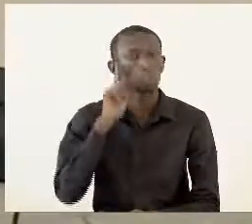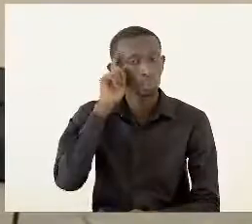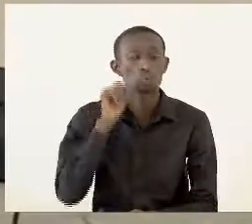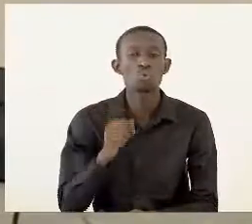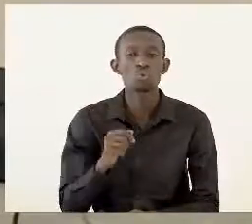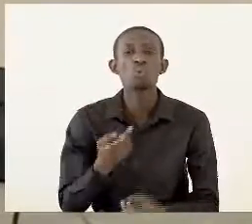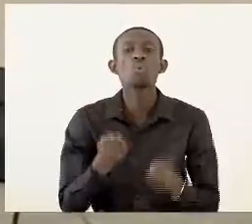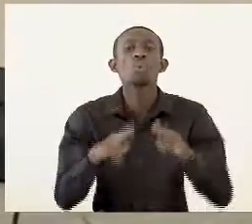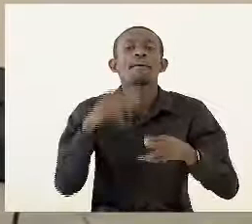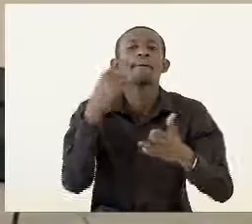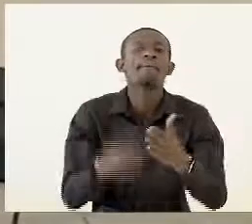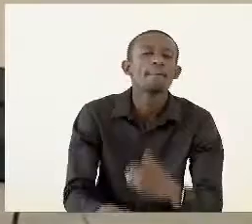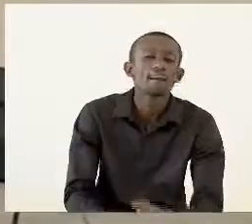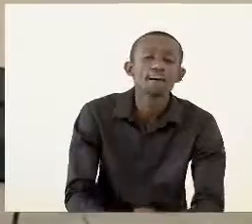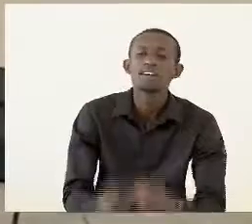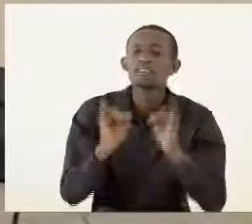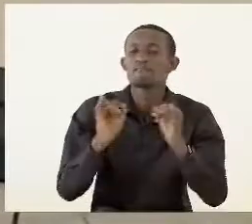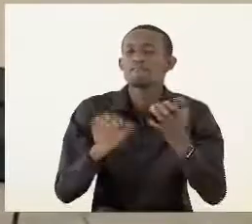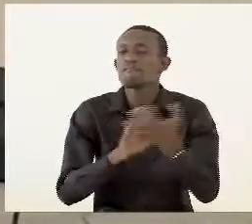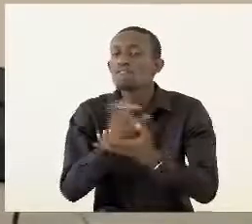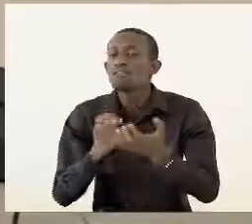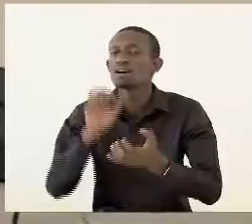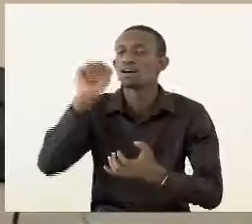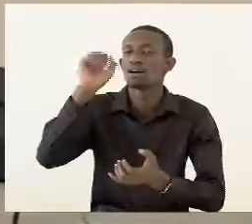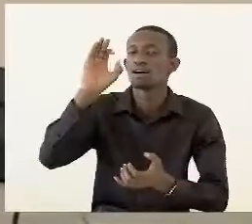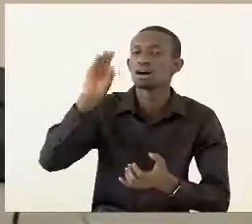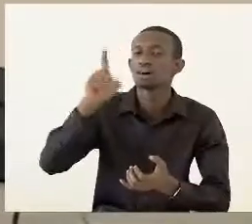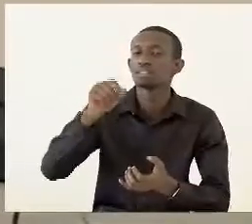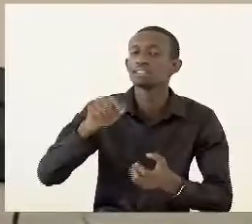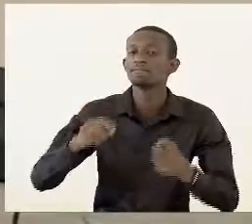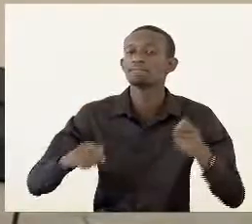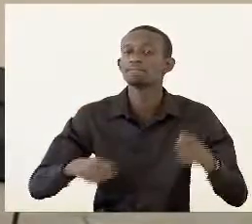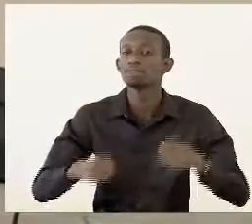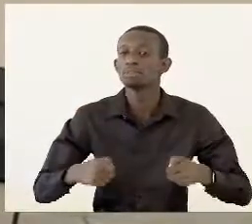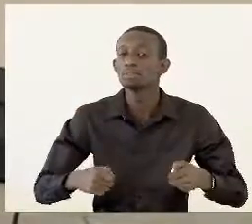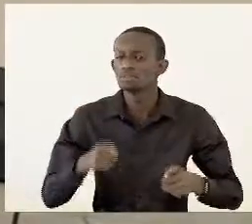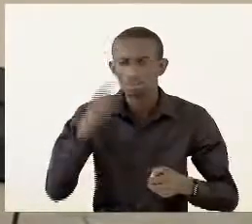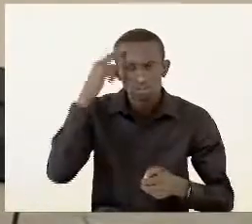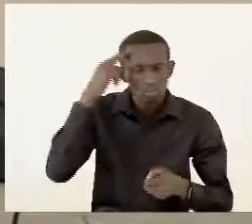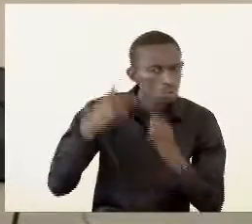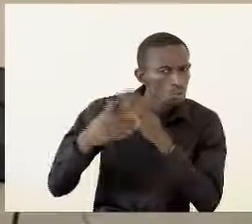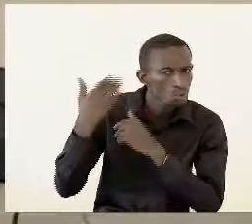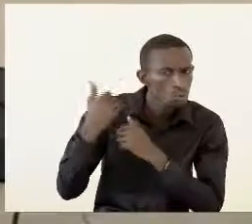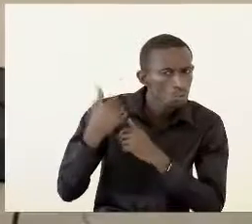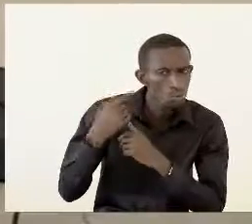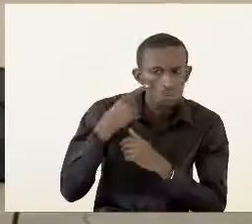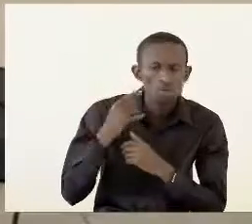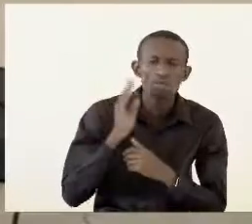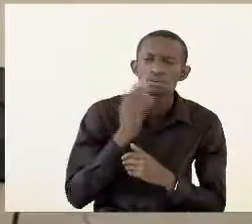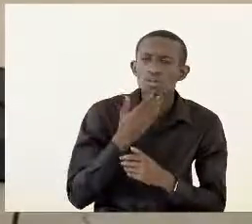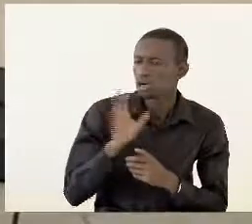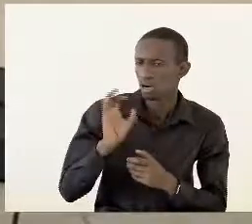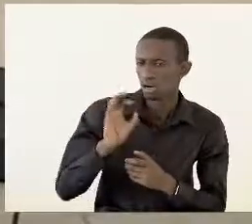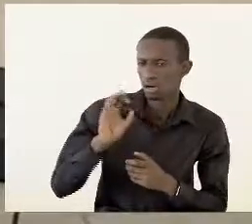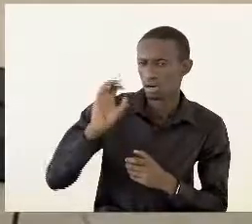will happen when you take an acid and react. I hope you remember what happened when we are reacting sodium